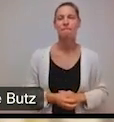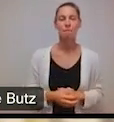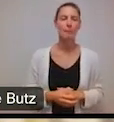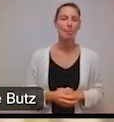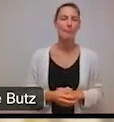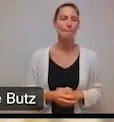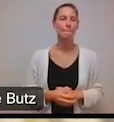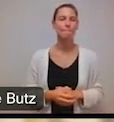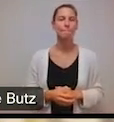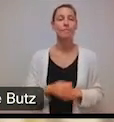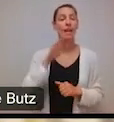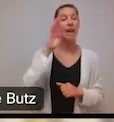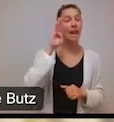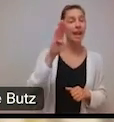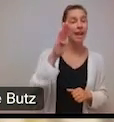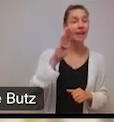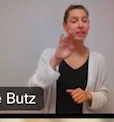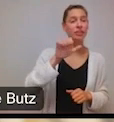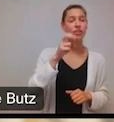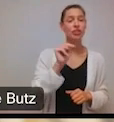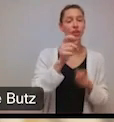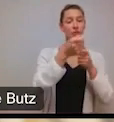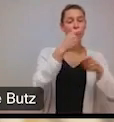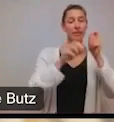So instead of, hey, John, I say, dear John.